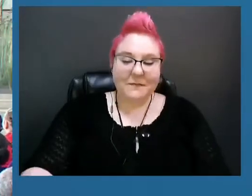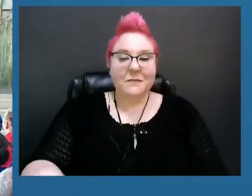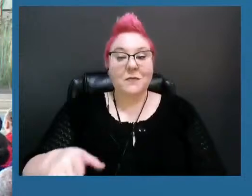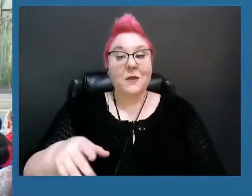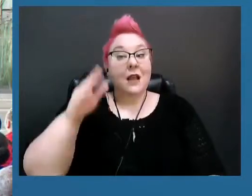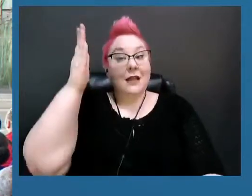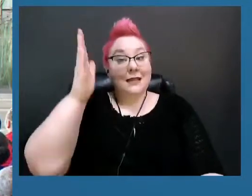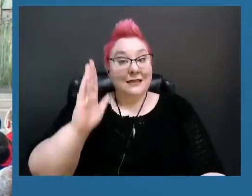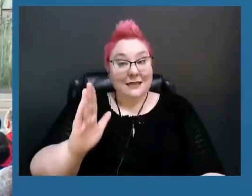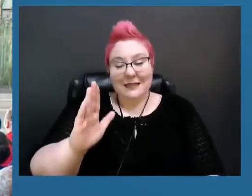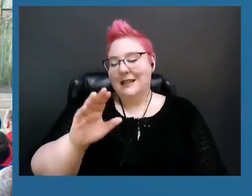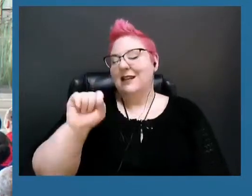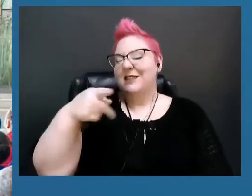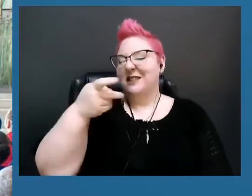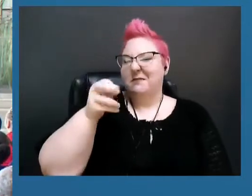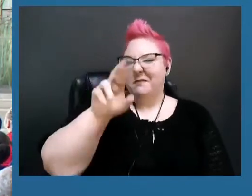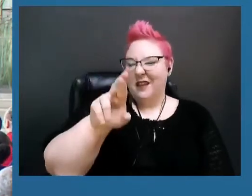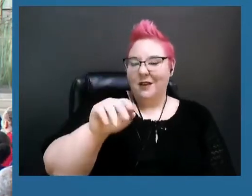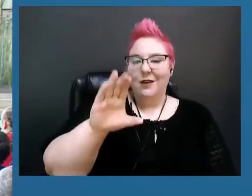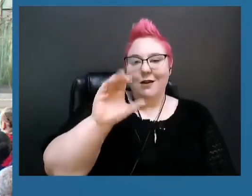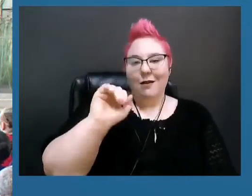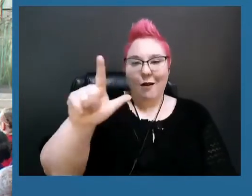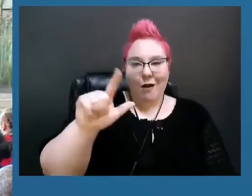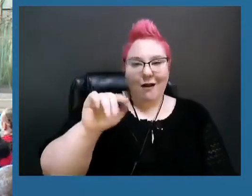Speaker Carl Hasty.